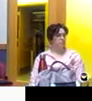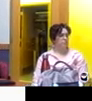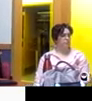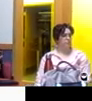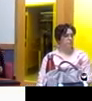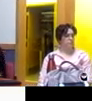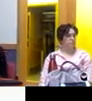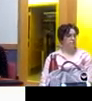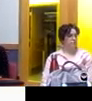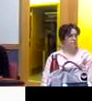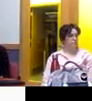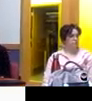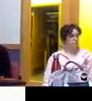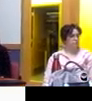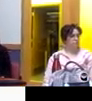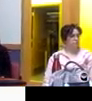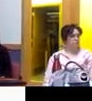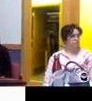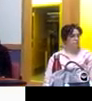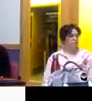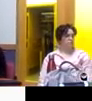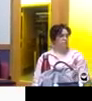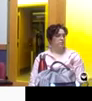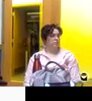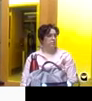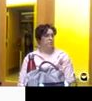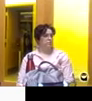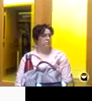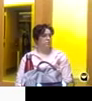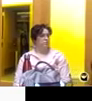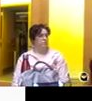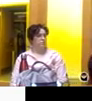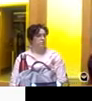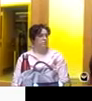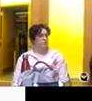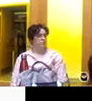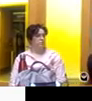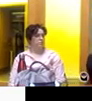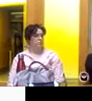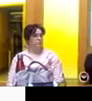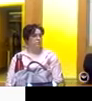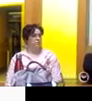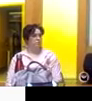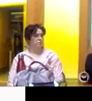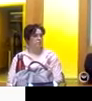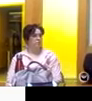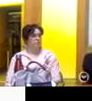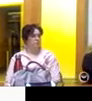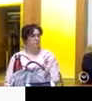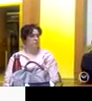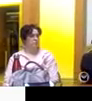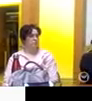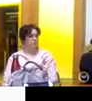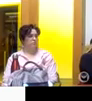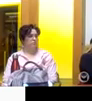similar to the spectrum of trauma, there is a spectrum of perpetrating trauma, and healthcare providers need just to be aware that being